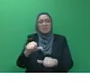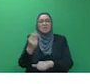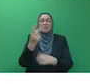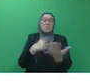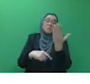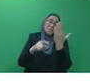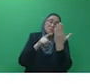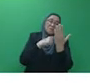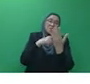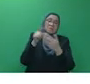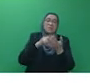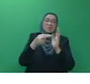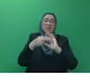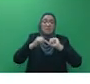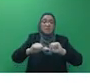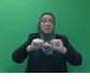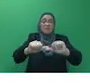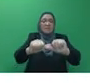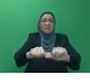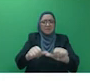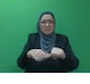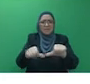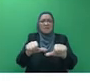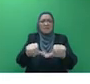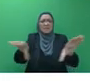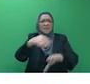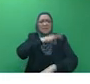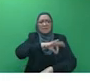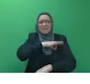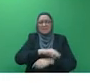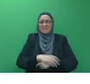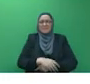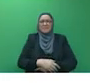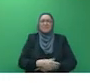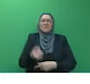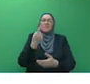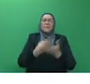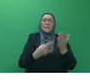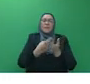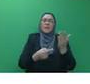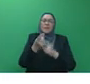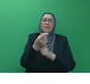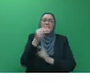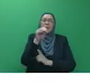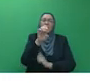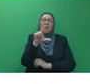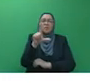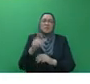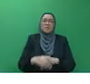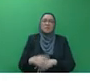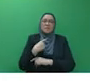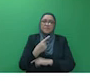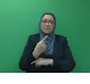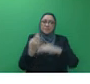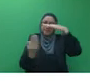or what sort of model do you have in mind i would think the base model still stays the same where live stand